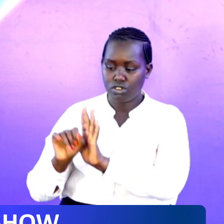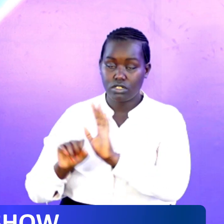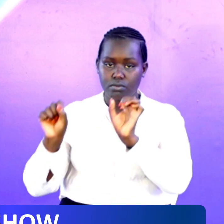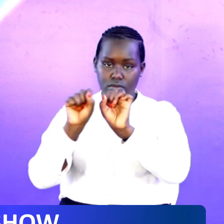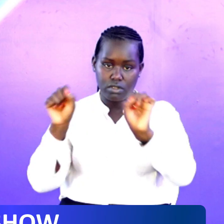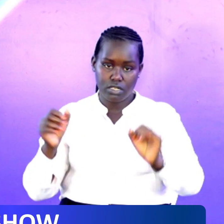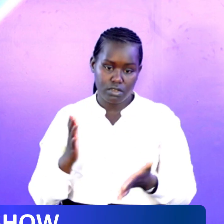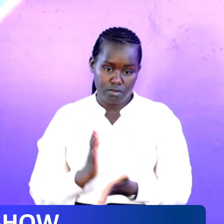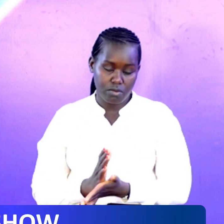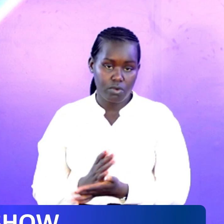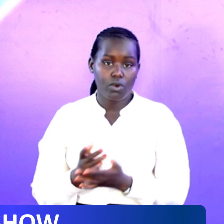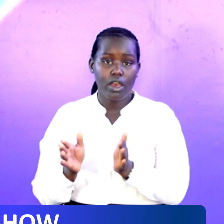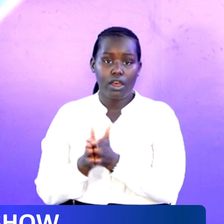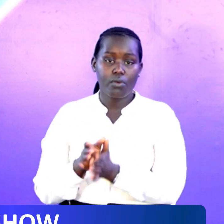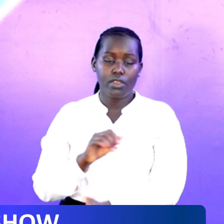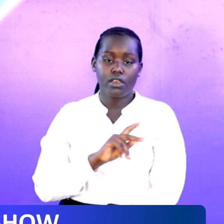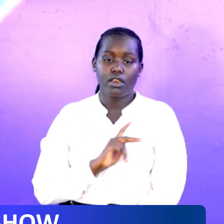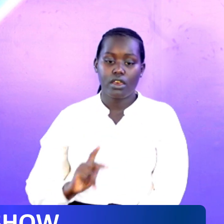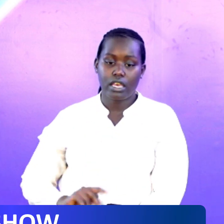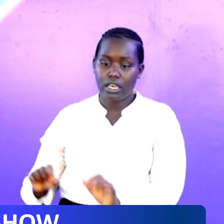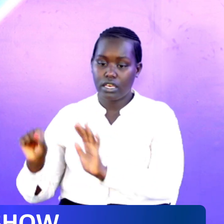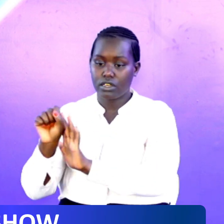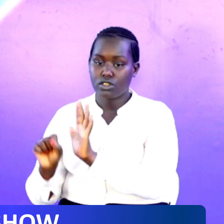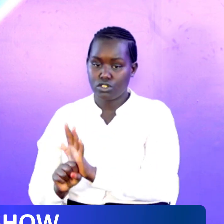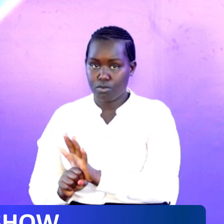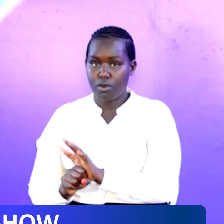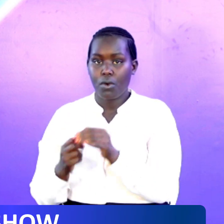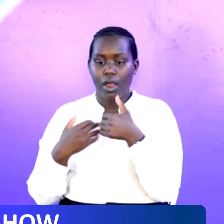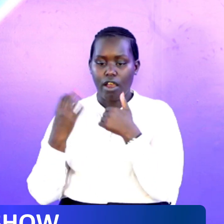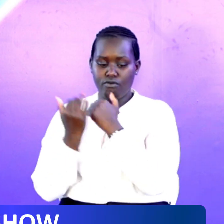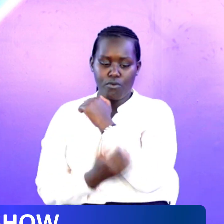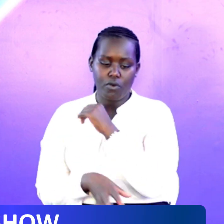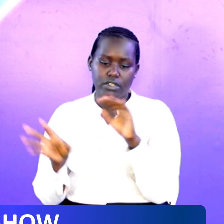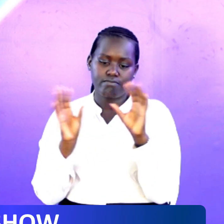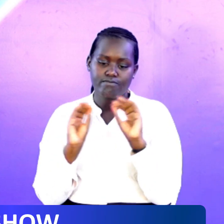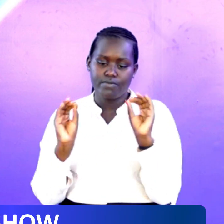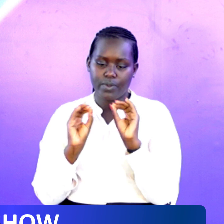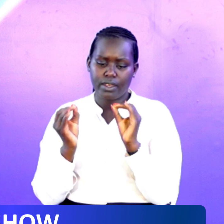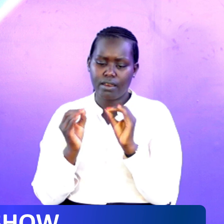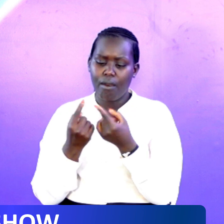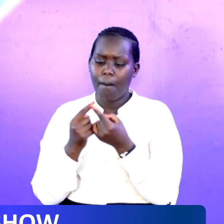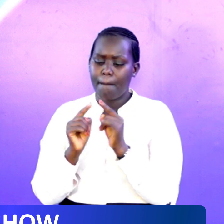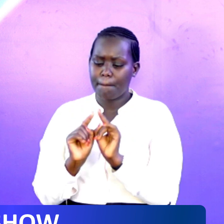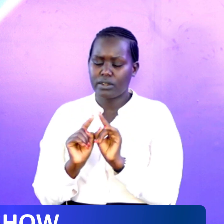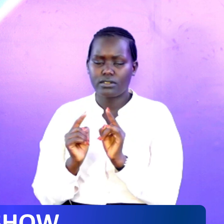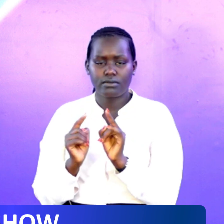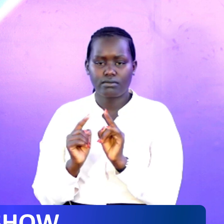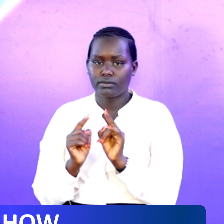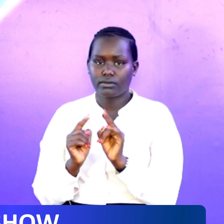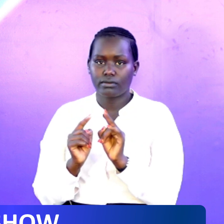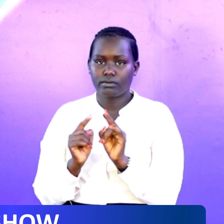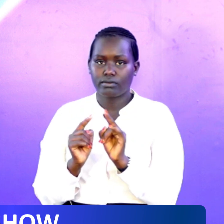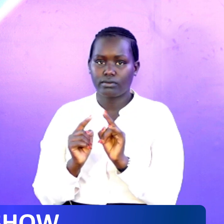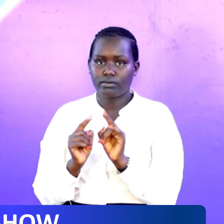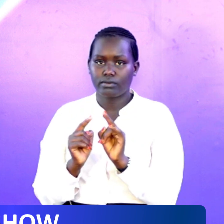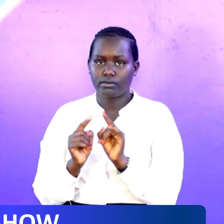it? Yes. And with kinship, there was no poverty. What Am do I you wrong? mean? But there were people who were wealthier There than was others. no poverty.